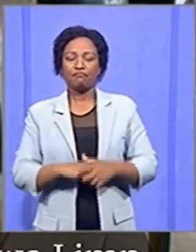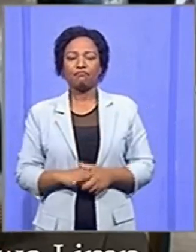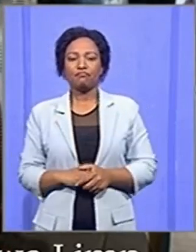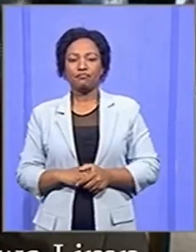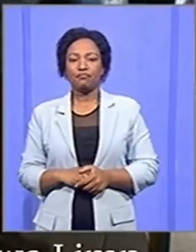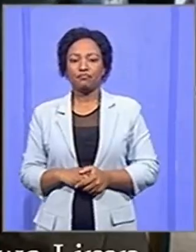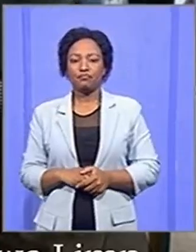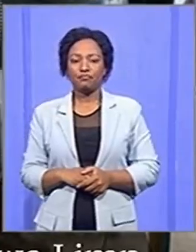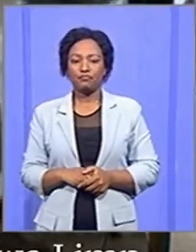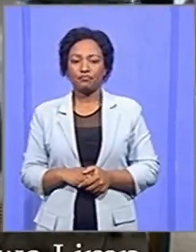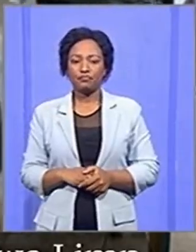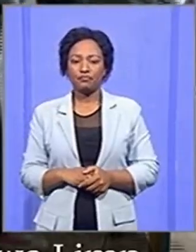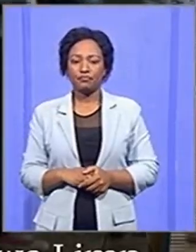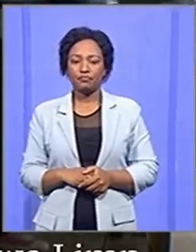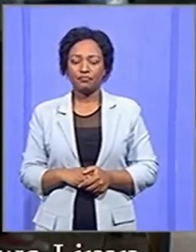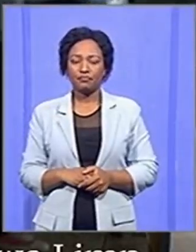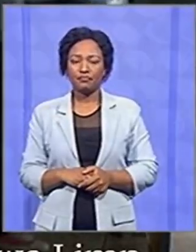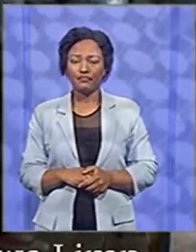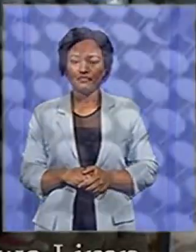SABC Polokwane.